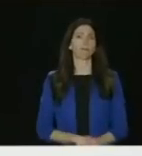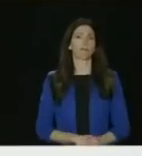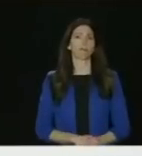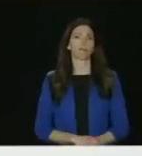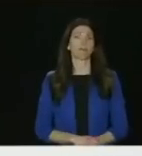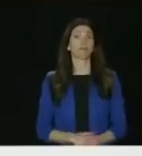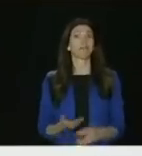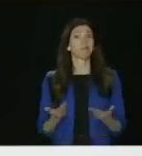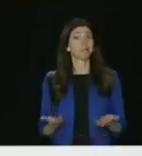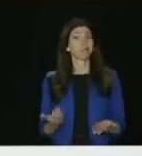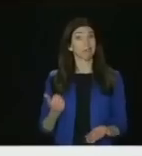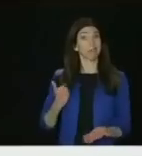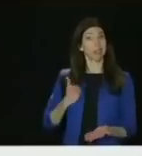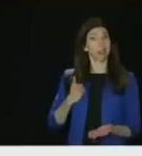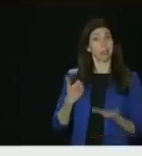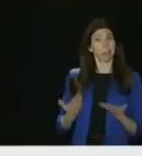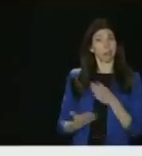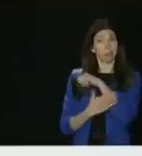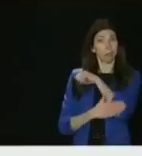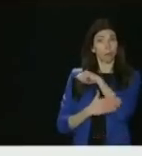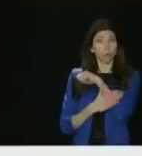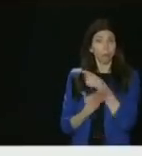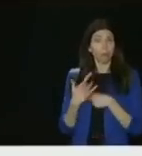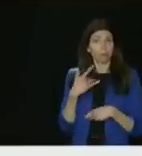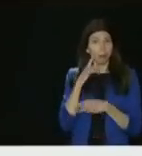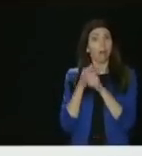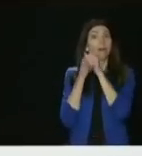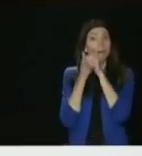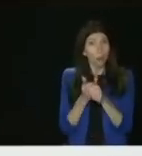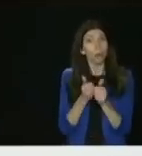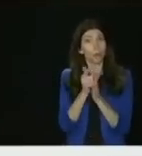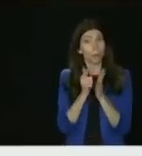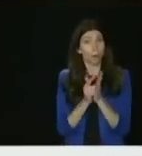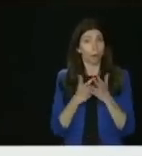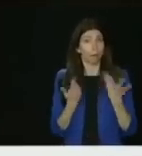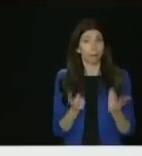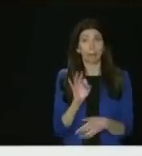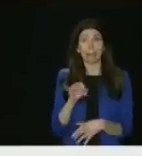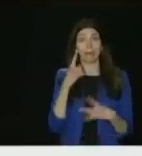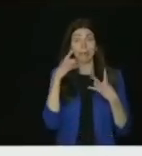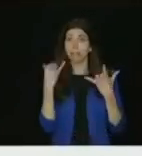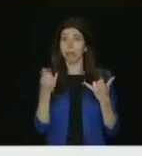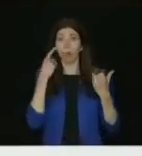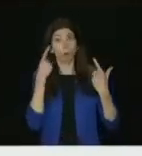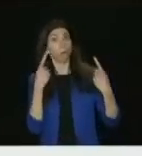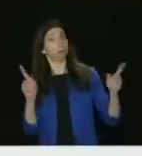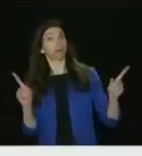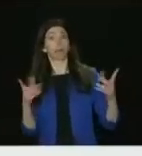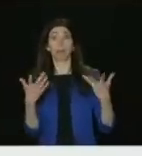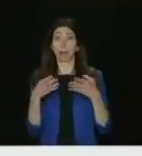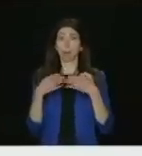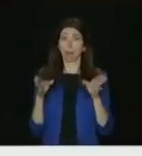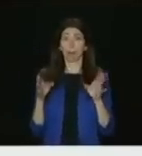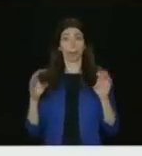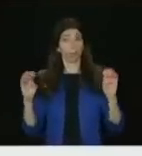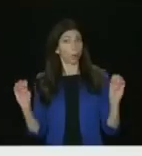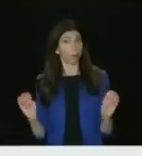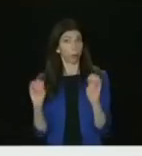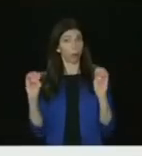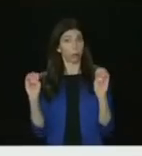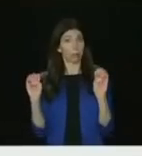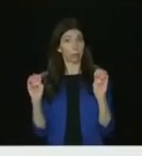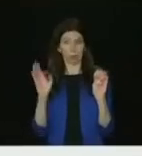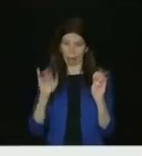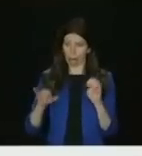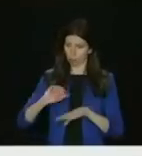Canada is a rule of law country. By declaring a public order emergency under the Emergencies Act, we